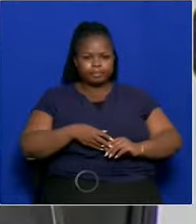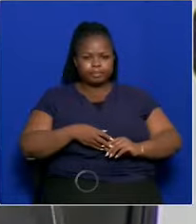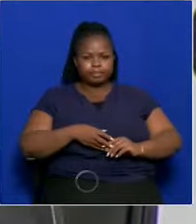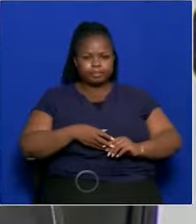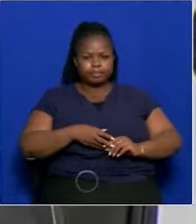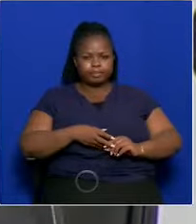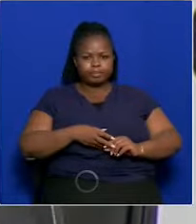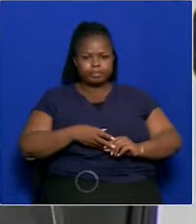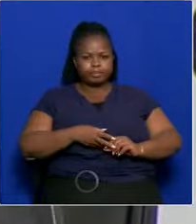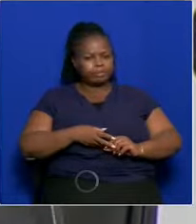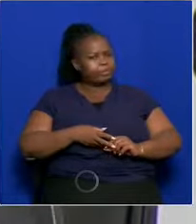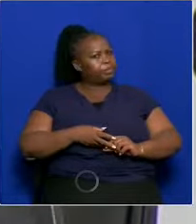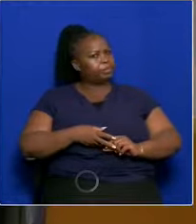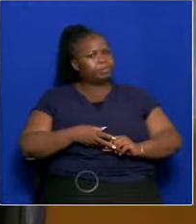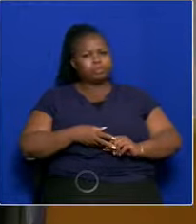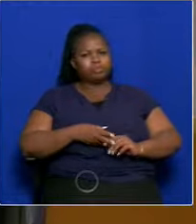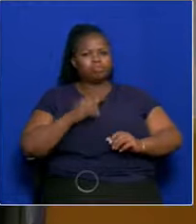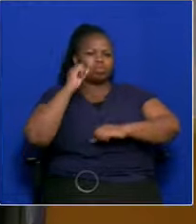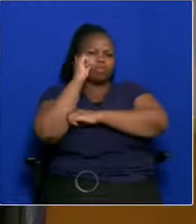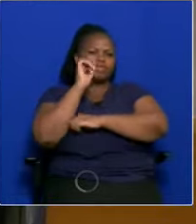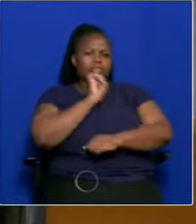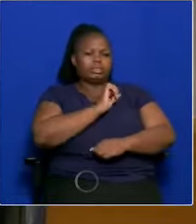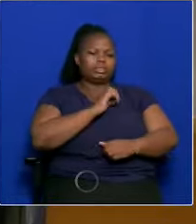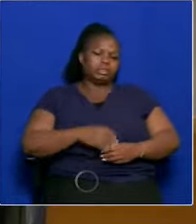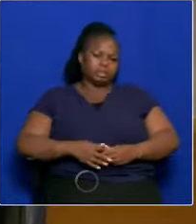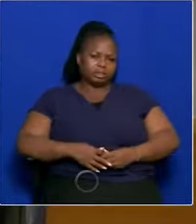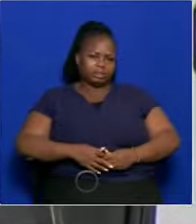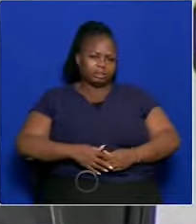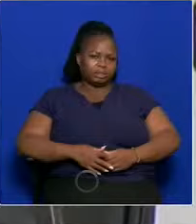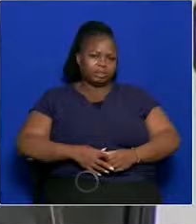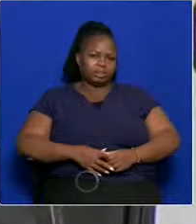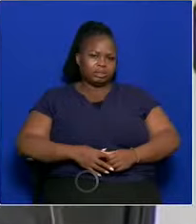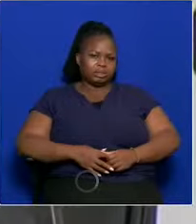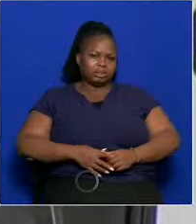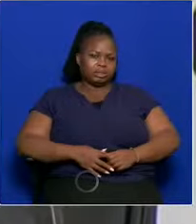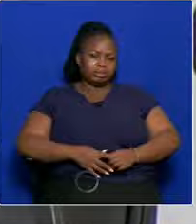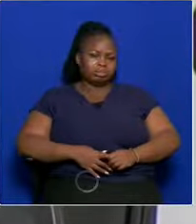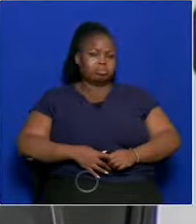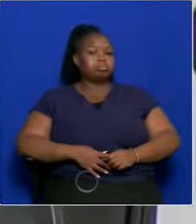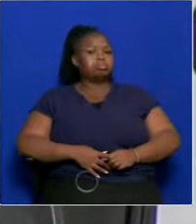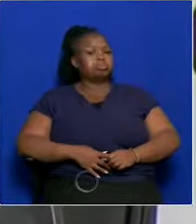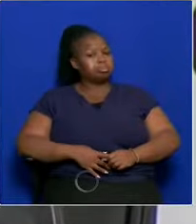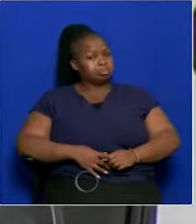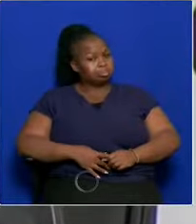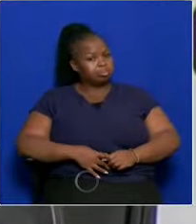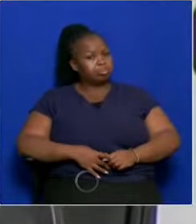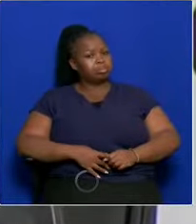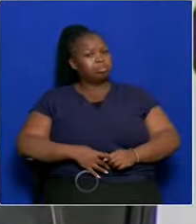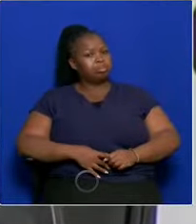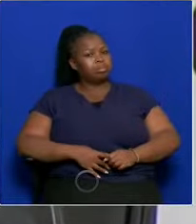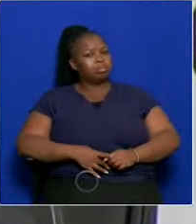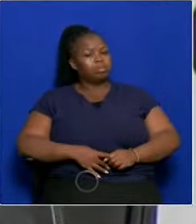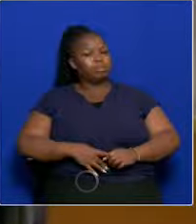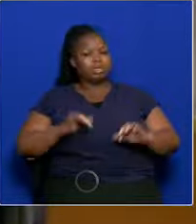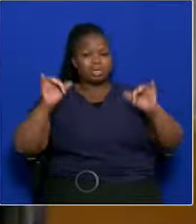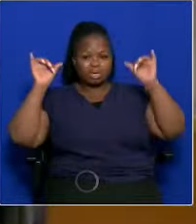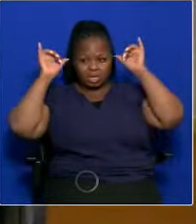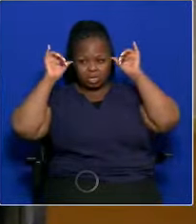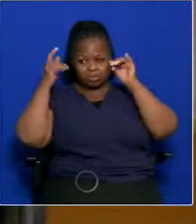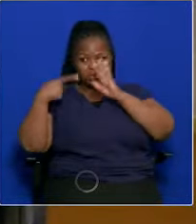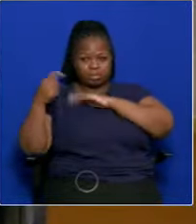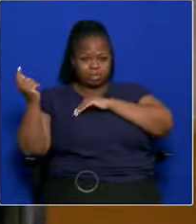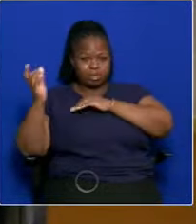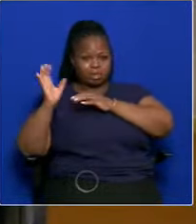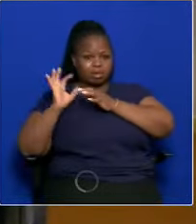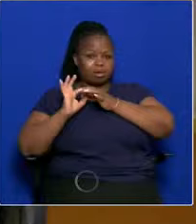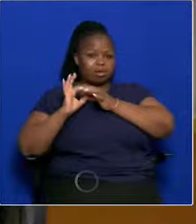At his offices. At his offices? Yes. And you had sold the cows back home